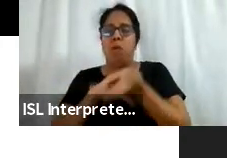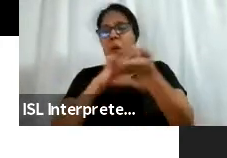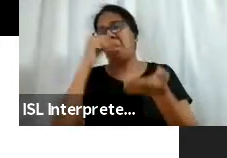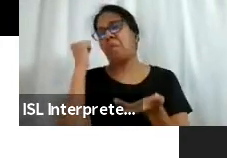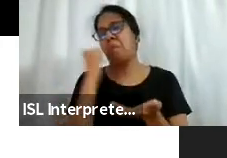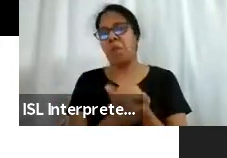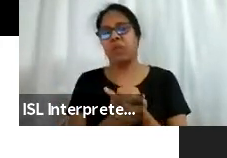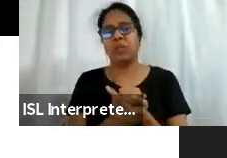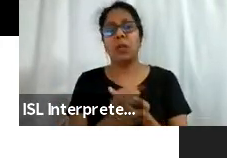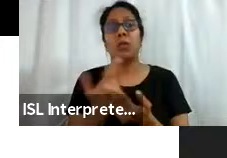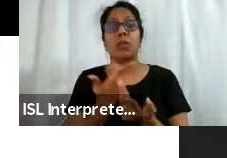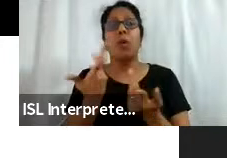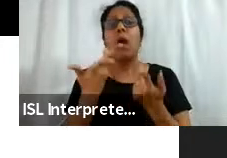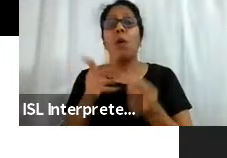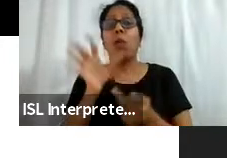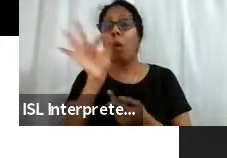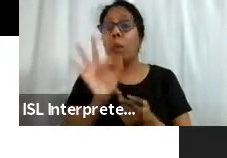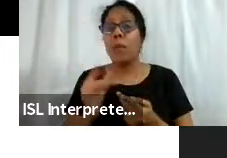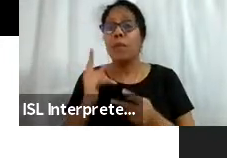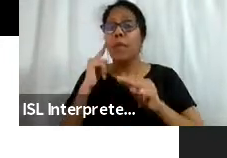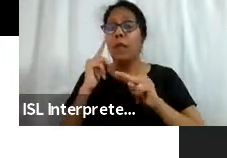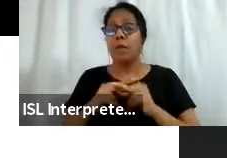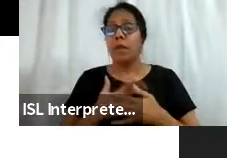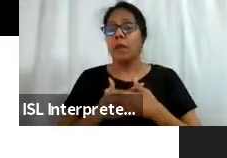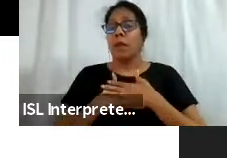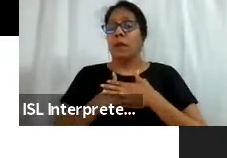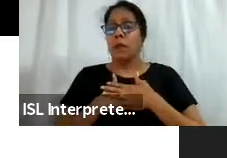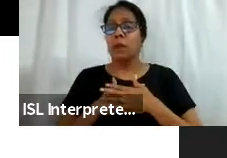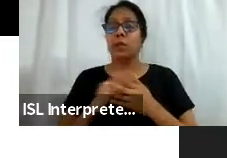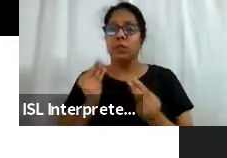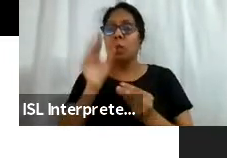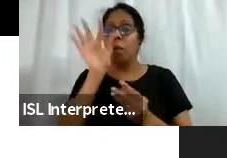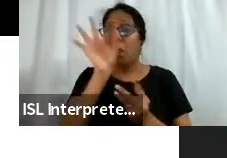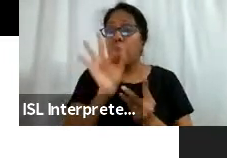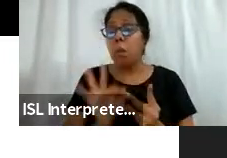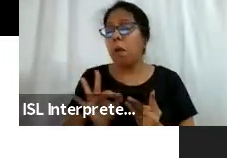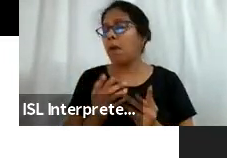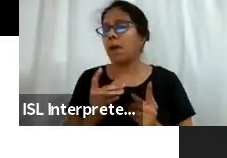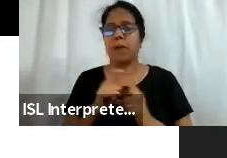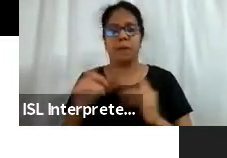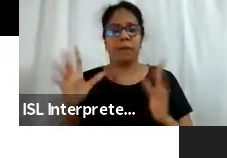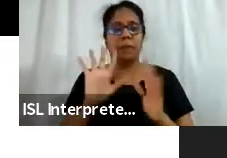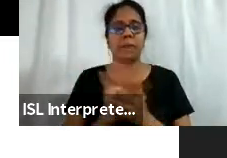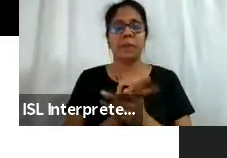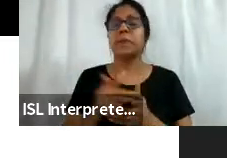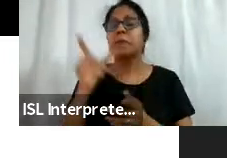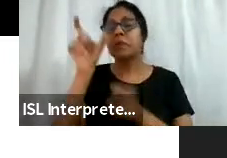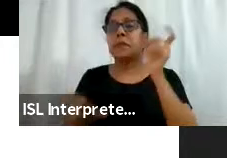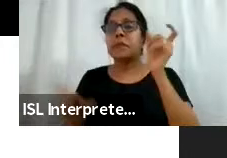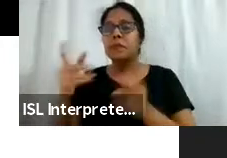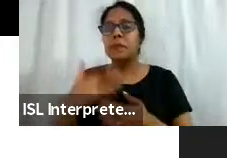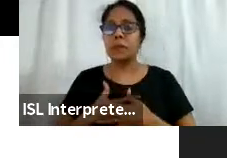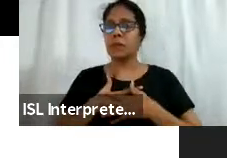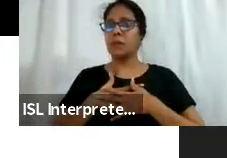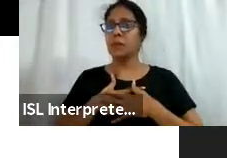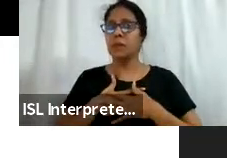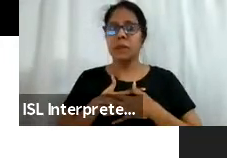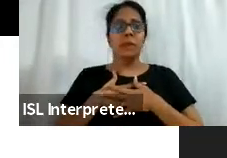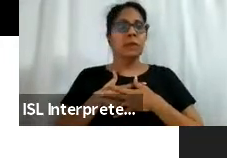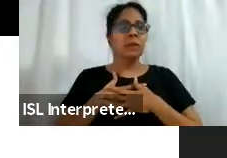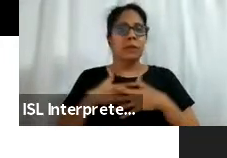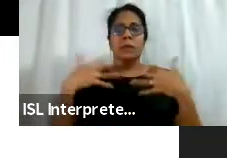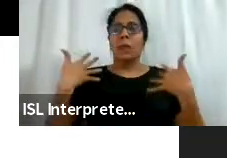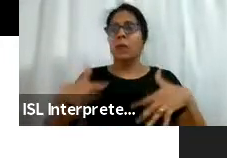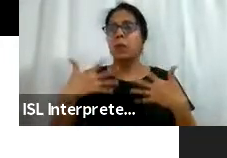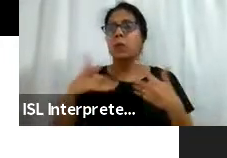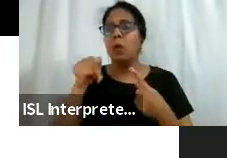serious signs and symptoms, like mentioned below. So if the person starts having difficulty in breathing,